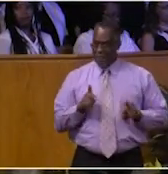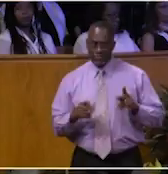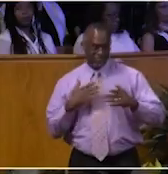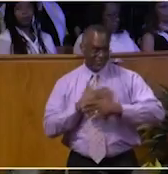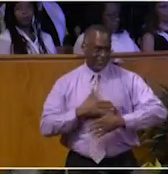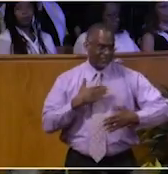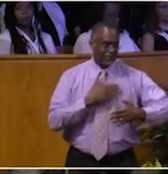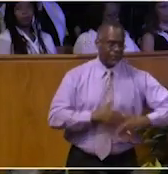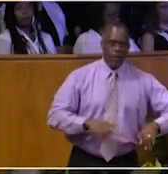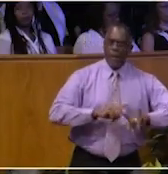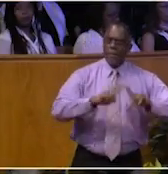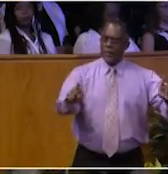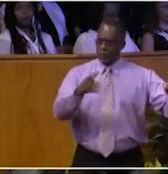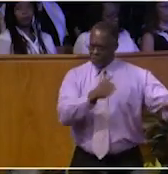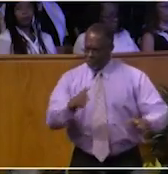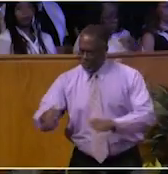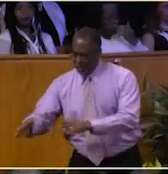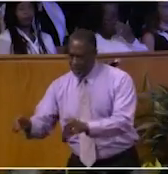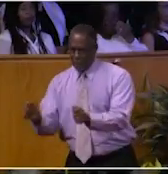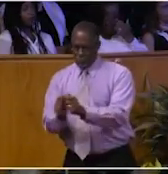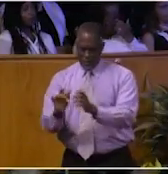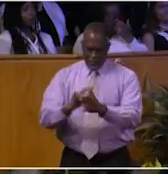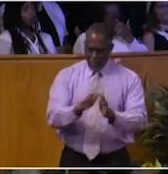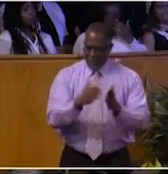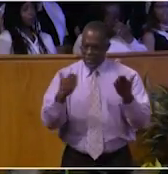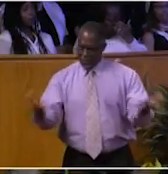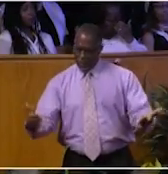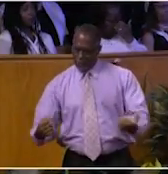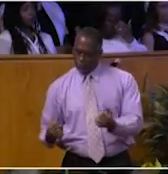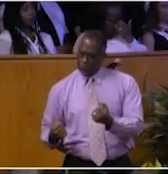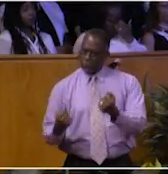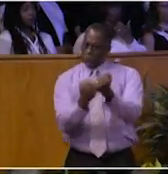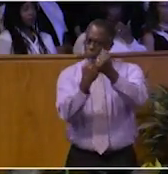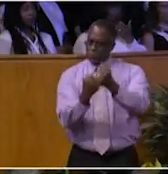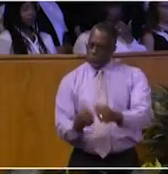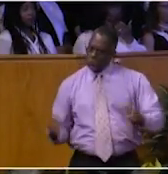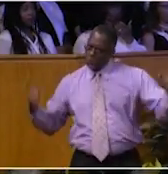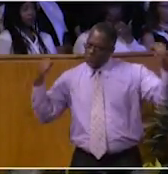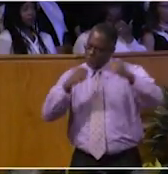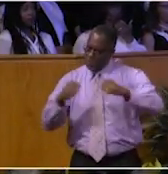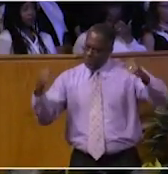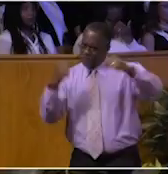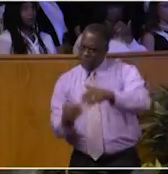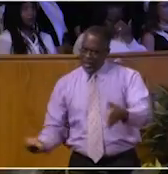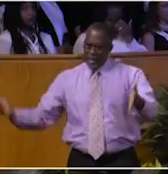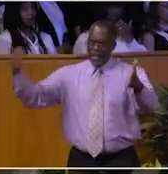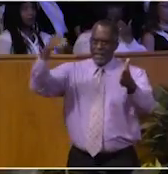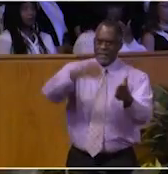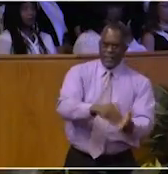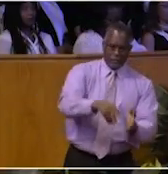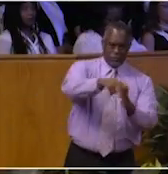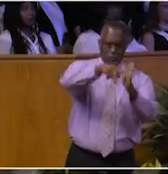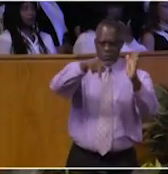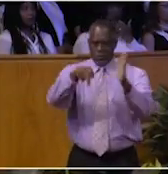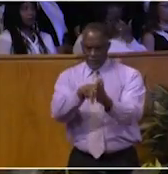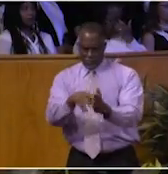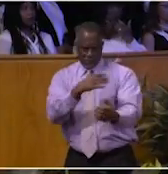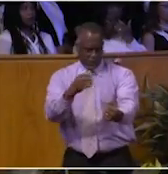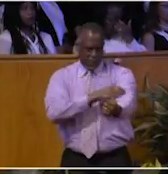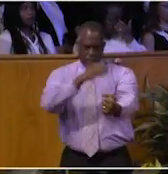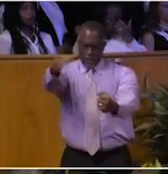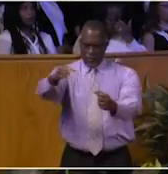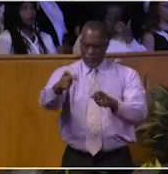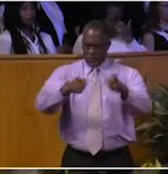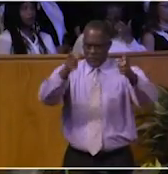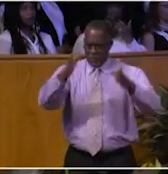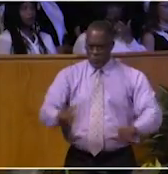the biblical tools necessary to fight against the principalities, powers, and